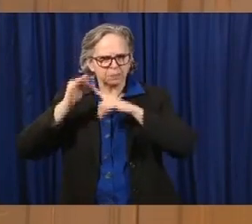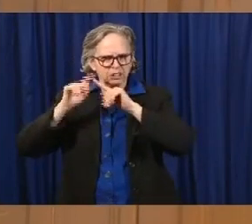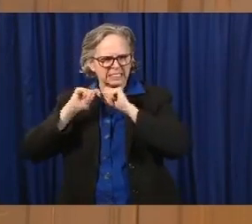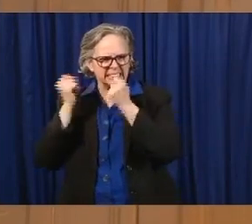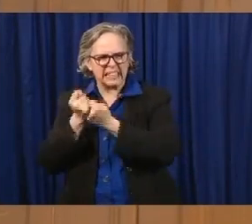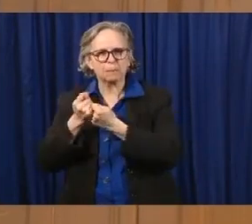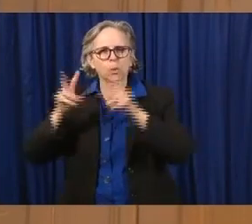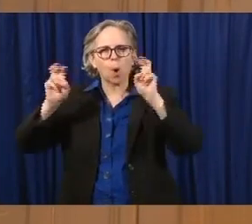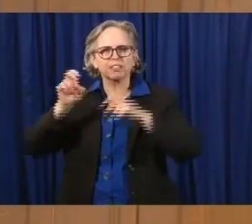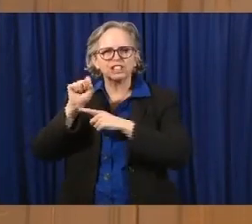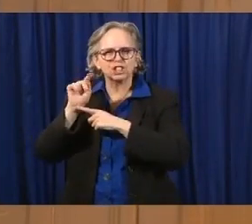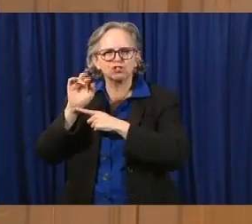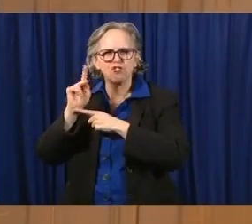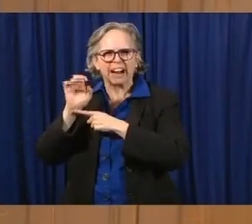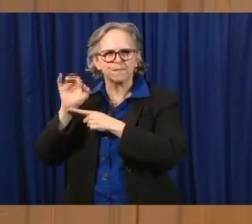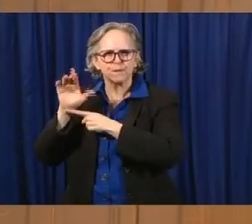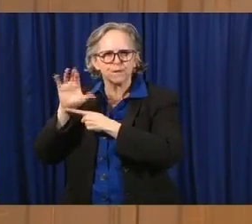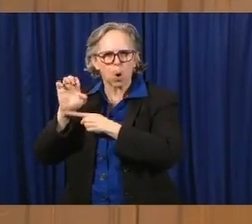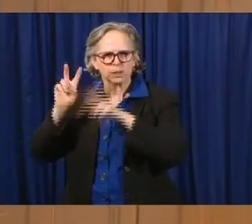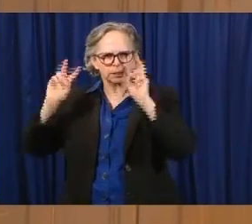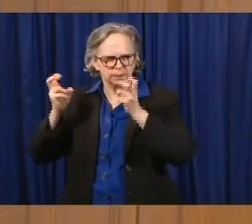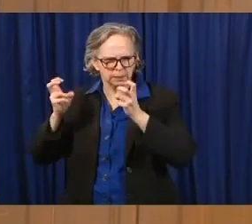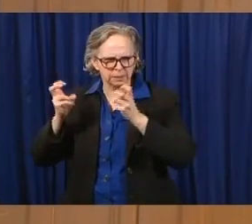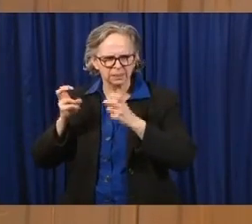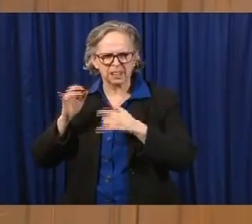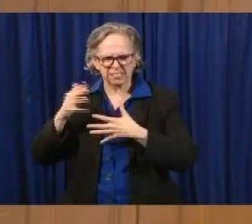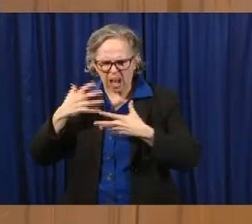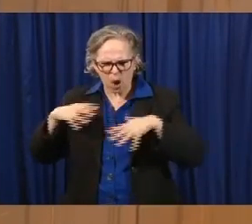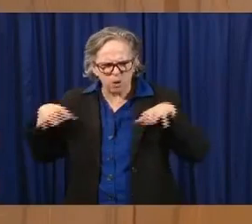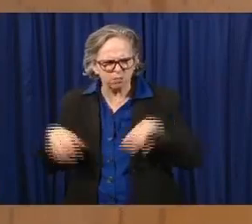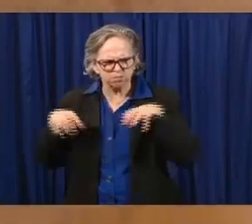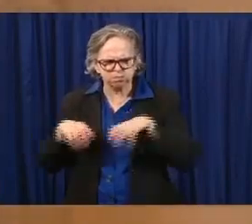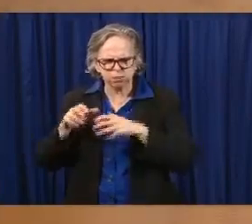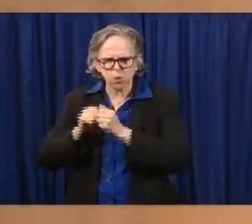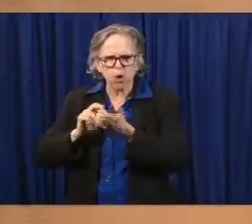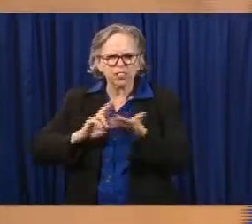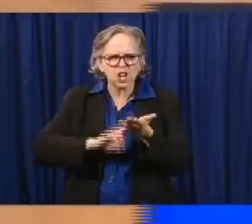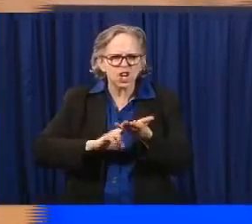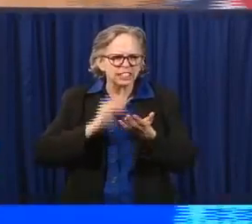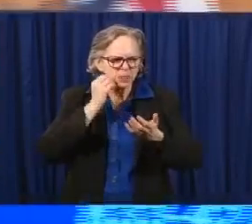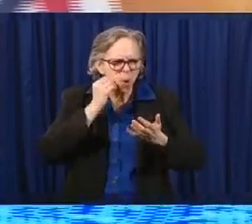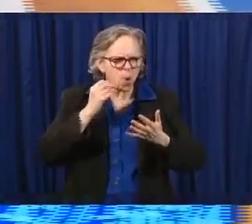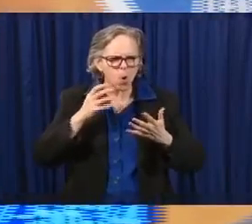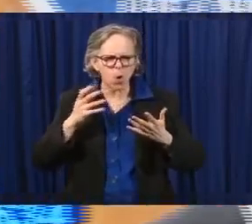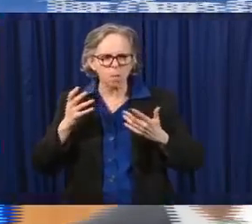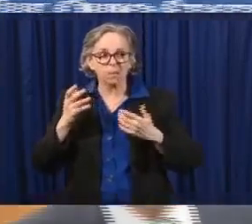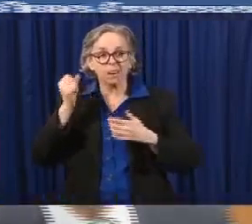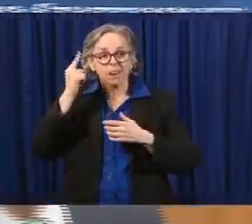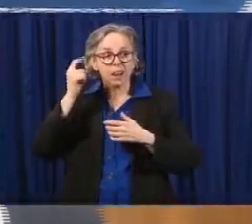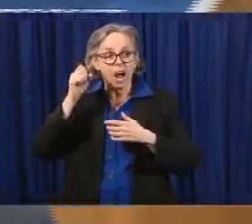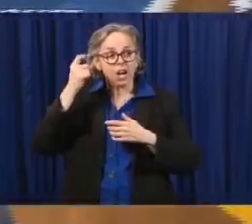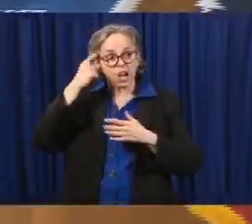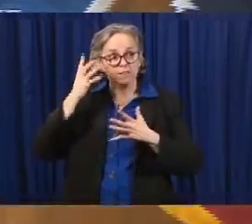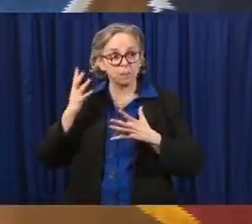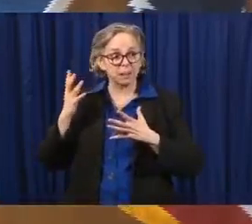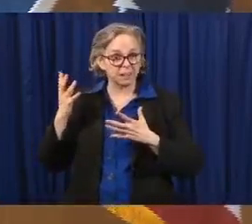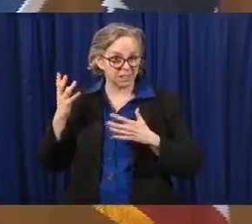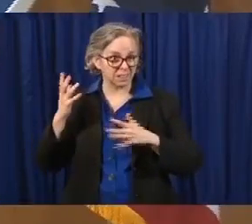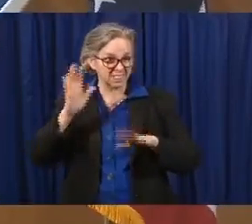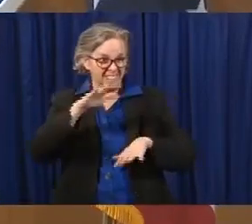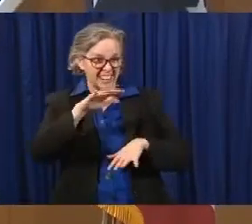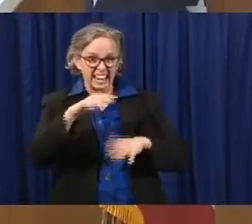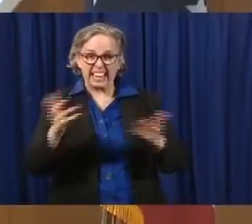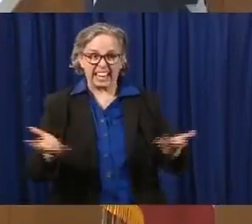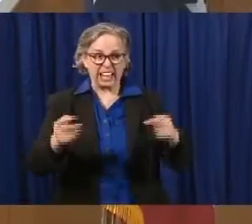the details on that, and we'll help out. We have the capacity today in Ohio to get